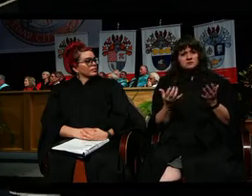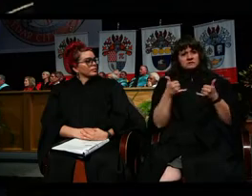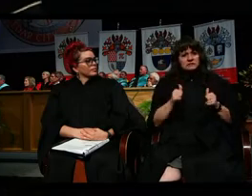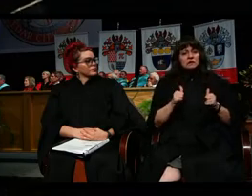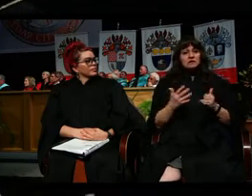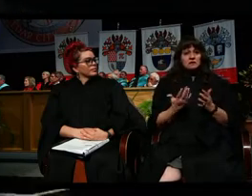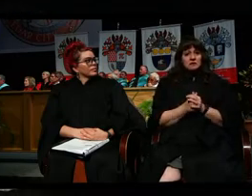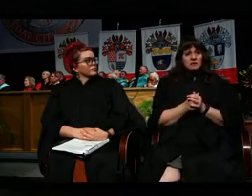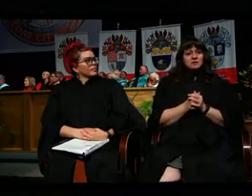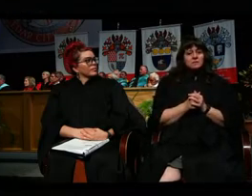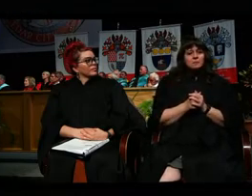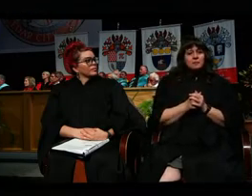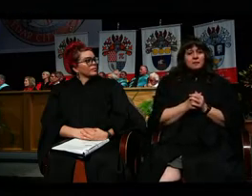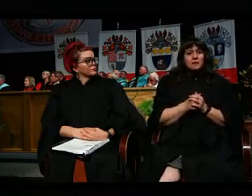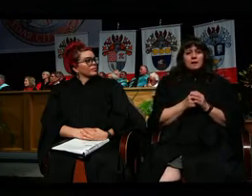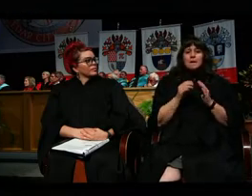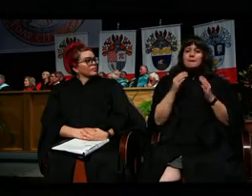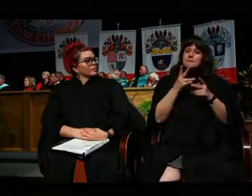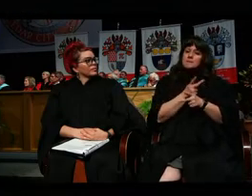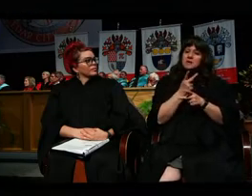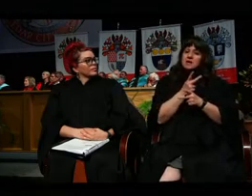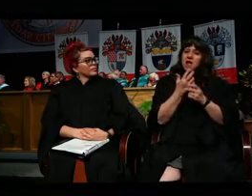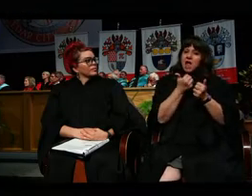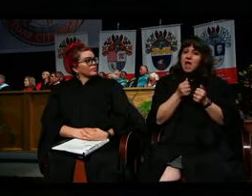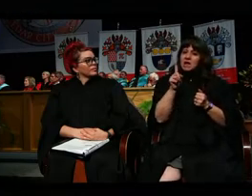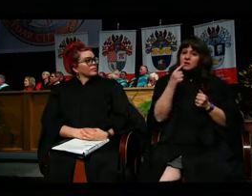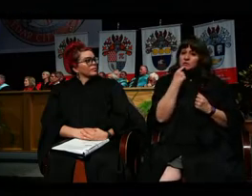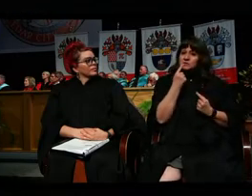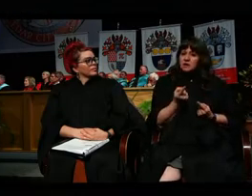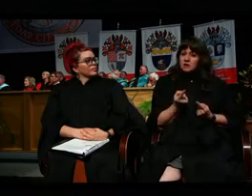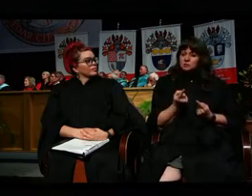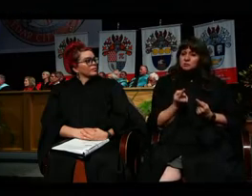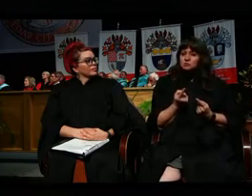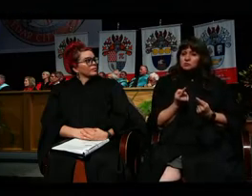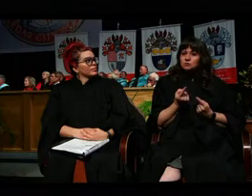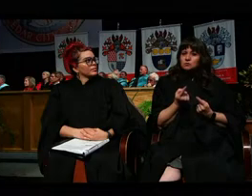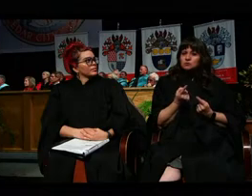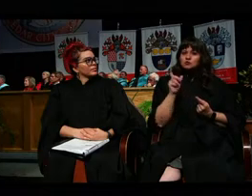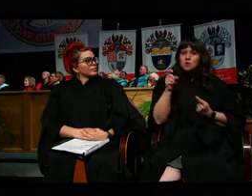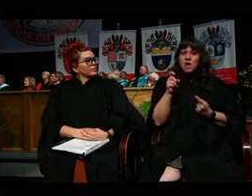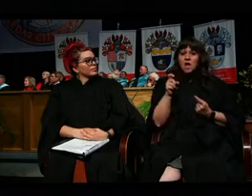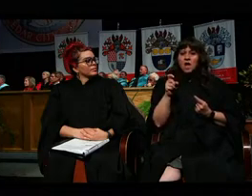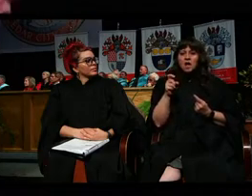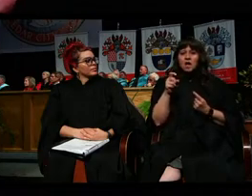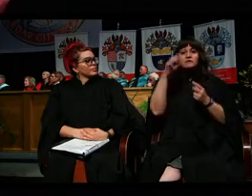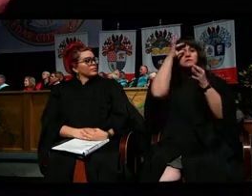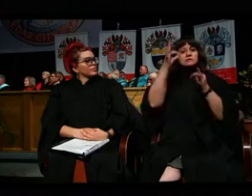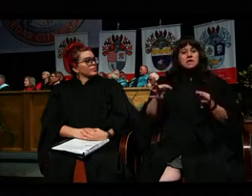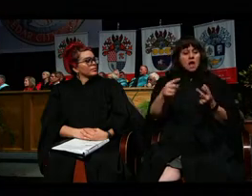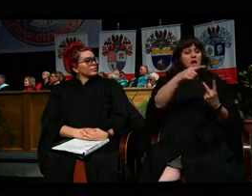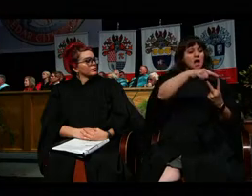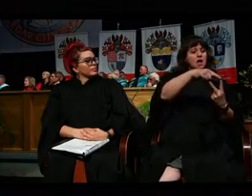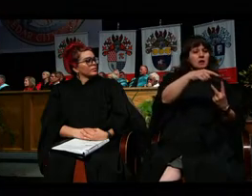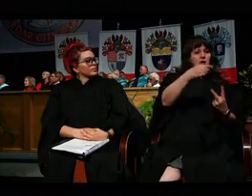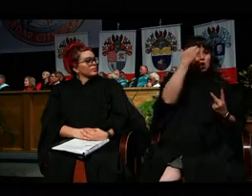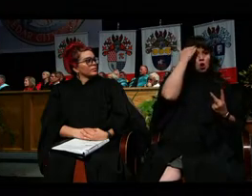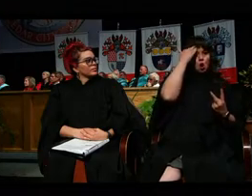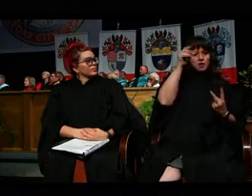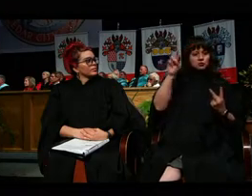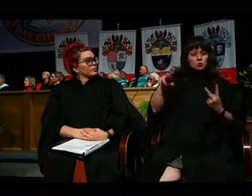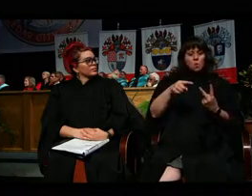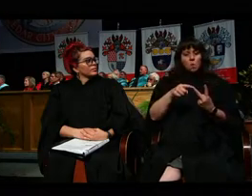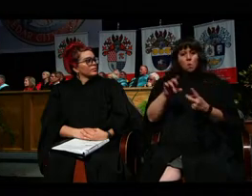Beware of anyone who tells you that you have to either choose between knowledge